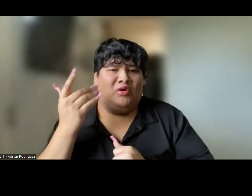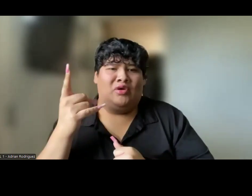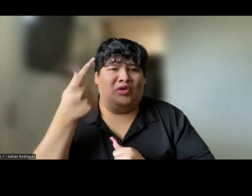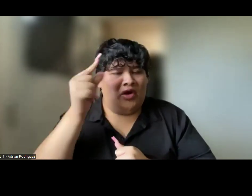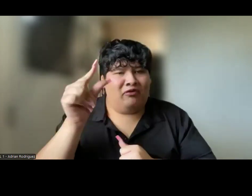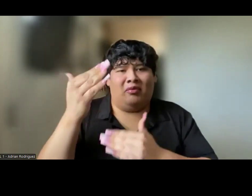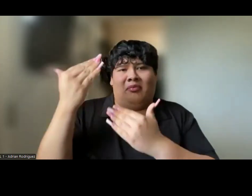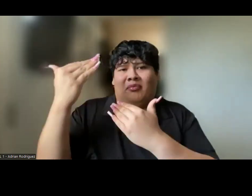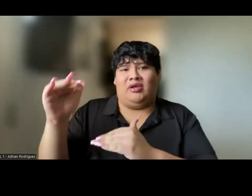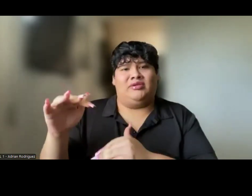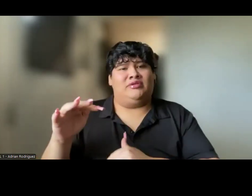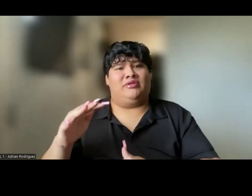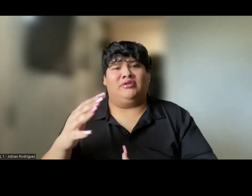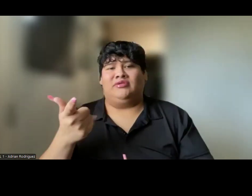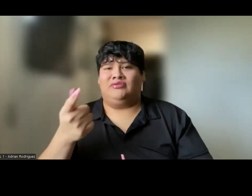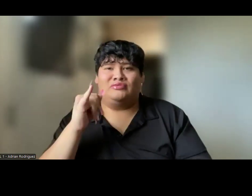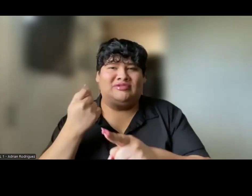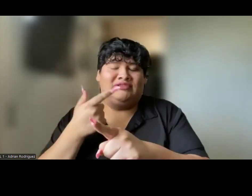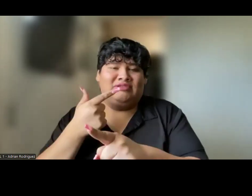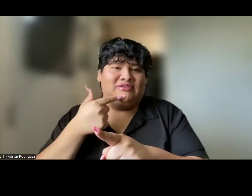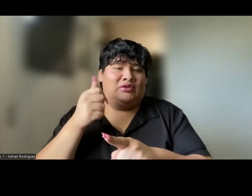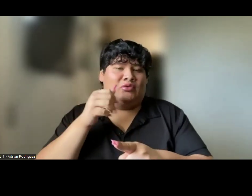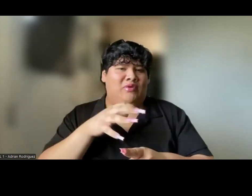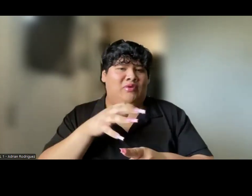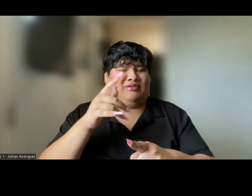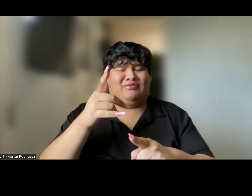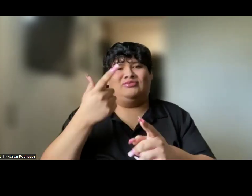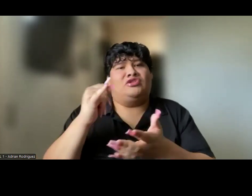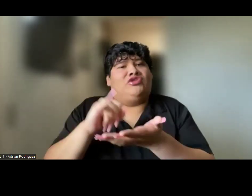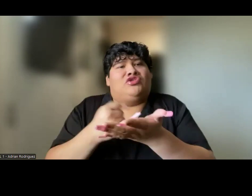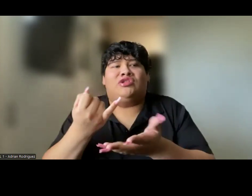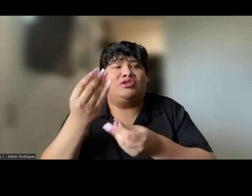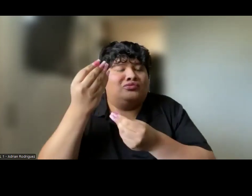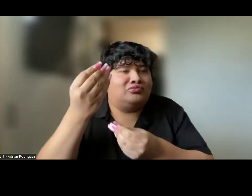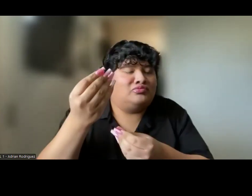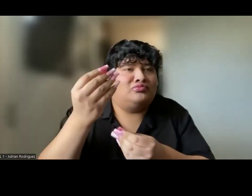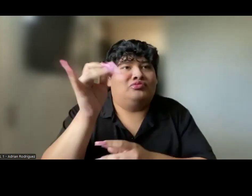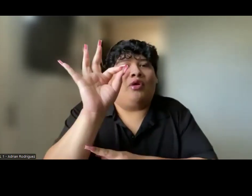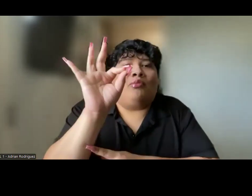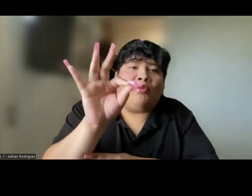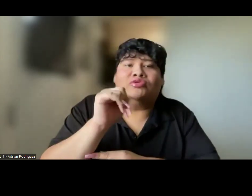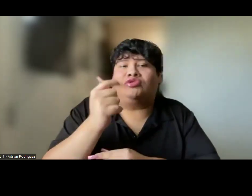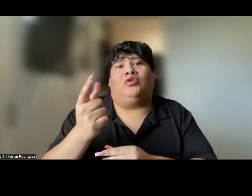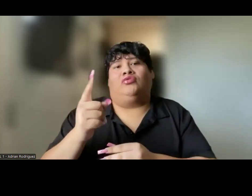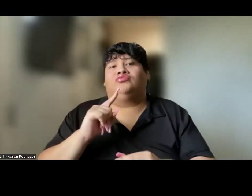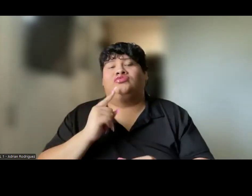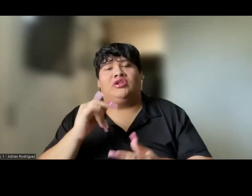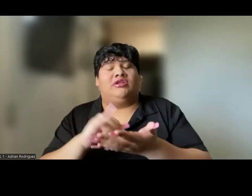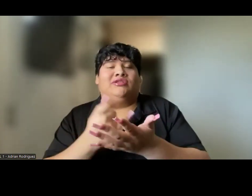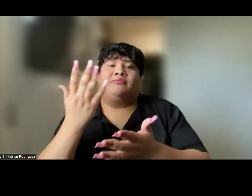budget, Secretary Johnson said, want to work with you. It's a proposal, right? And we come out with our structure in